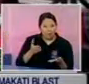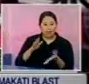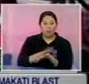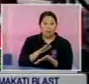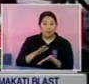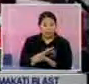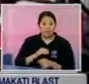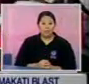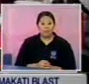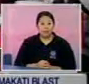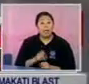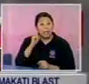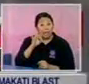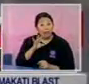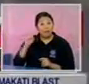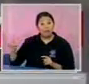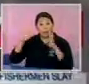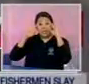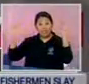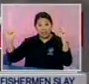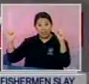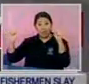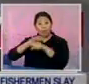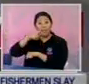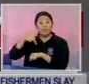Philippines, no less, authorized